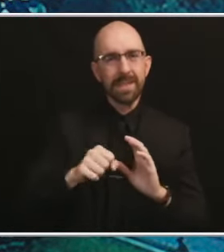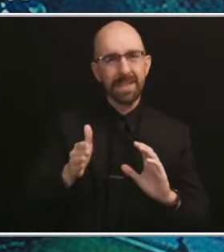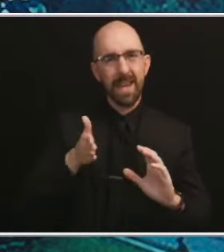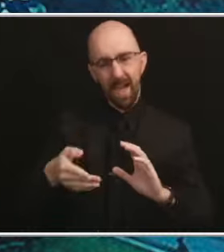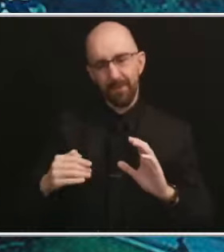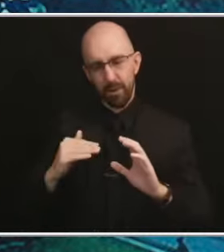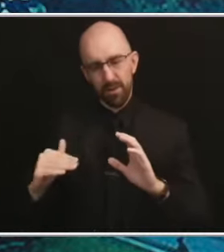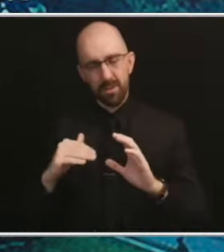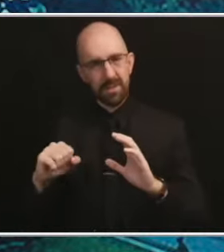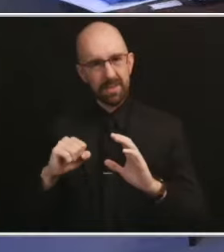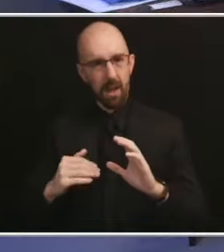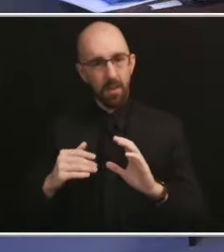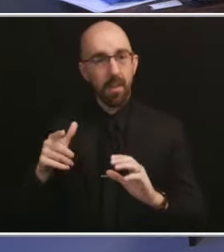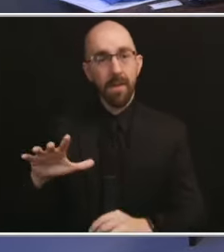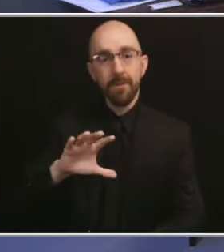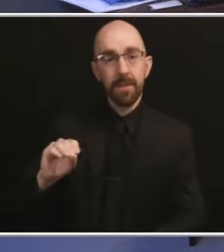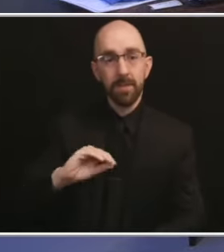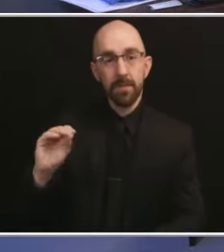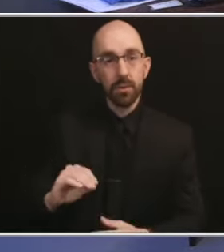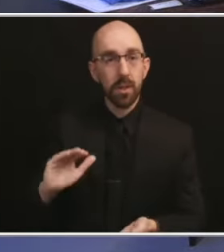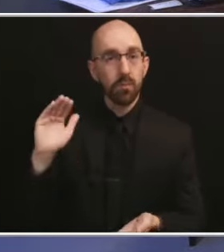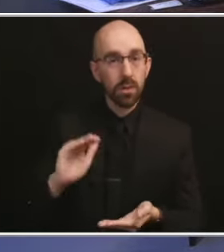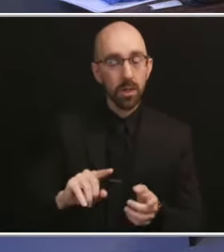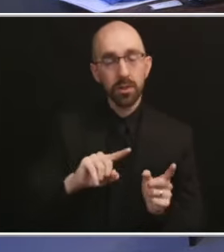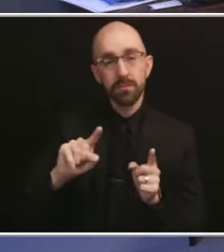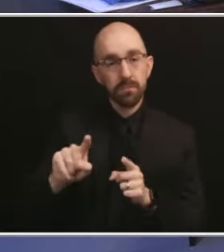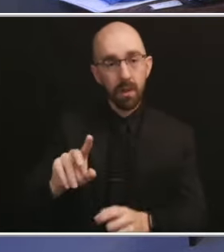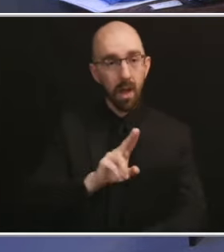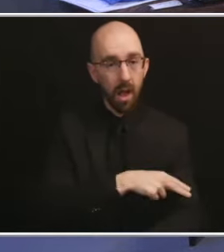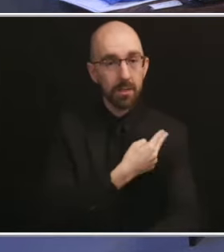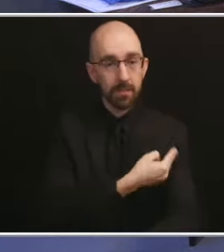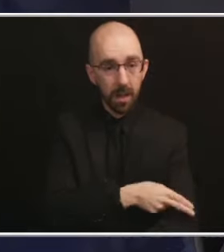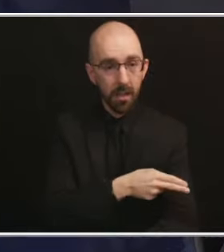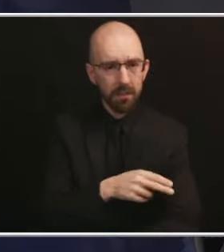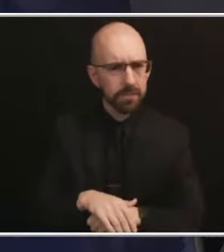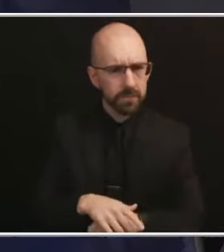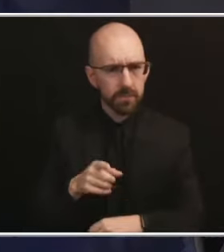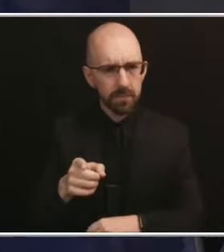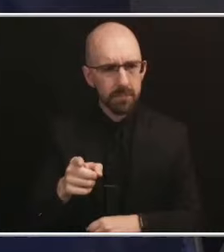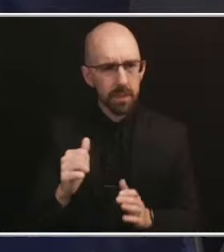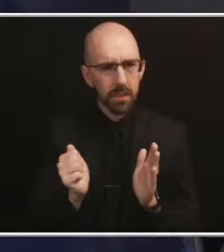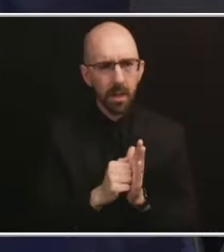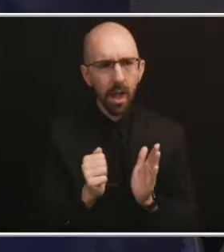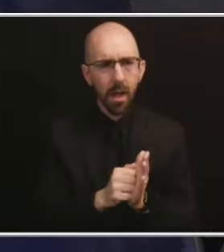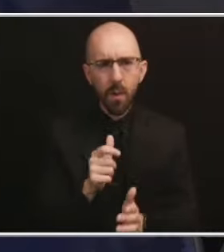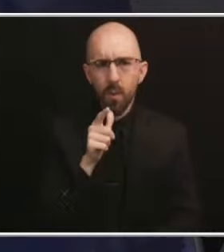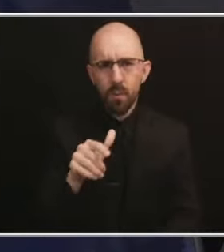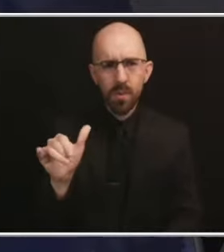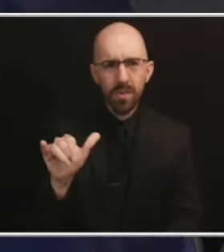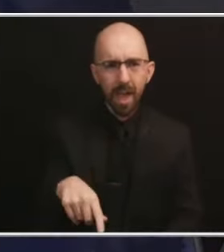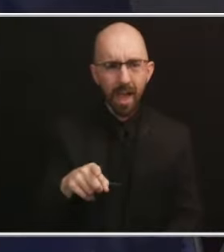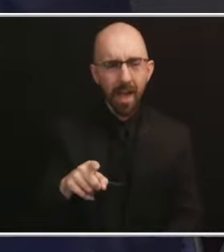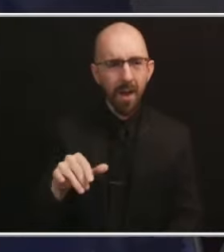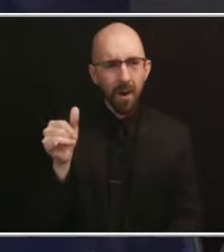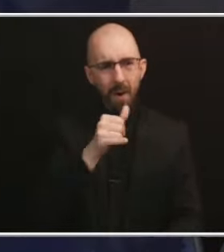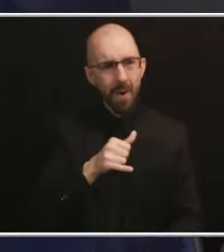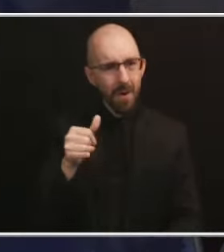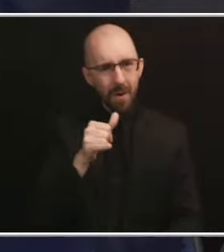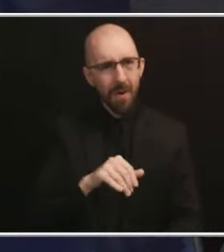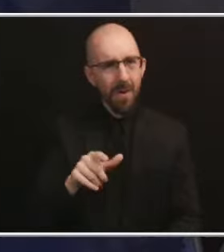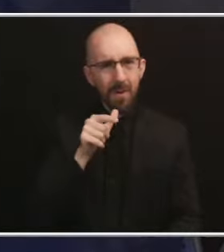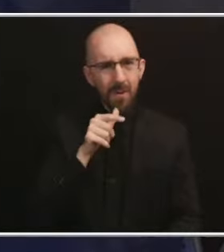50% reduction in going to the hospital or going to the clinic. There's a knock on the door. Who could this be? Holy cow. Okay. Who's